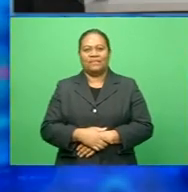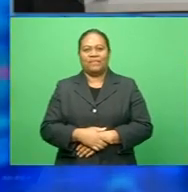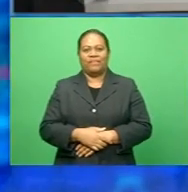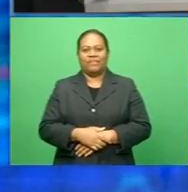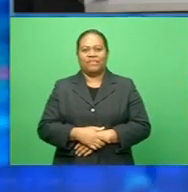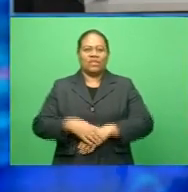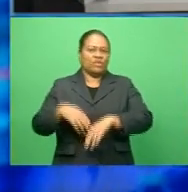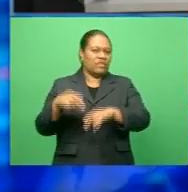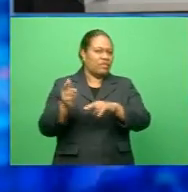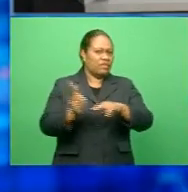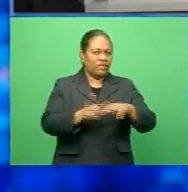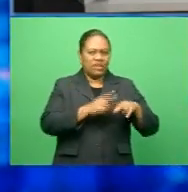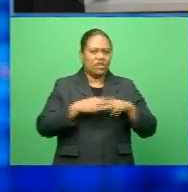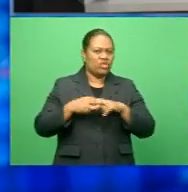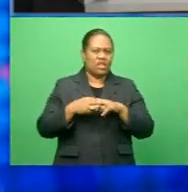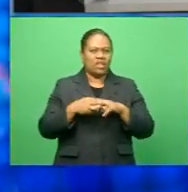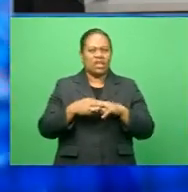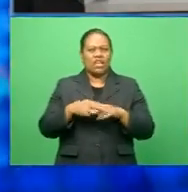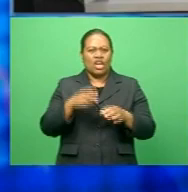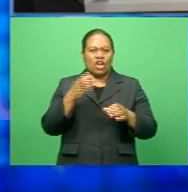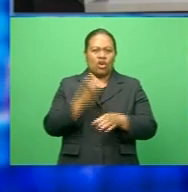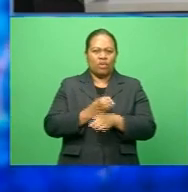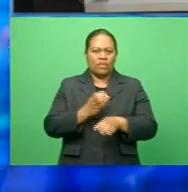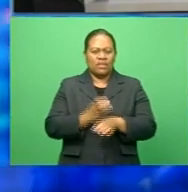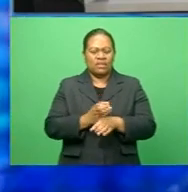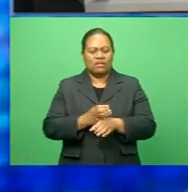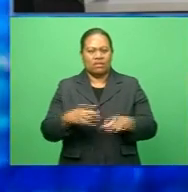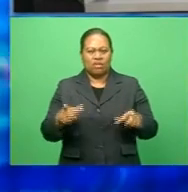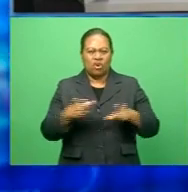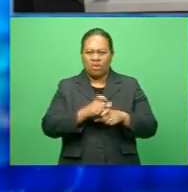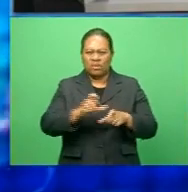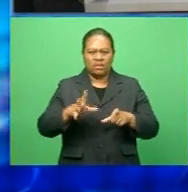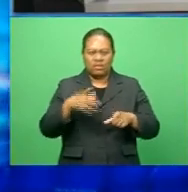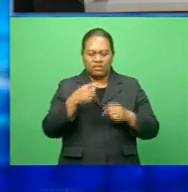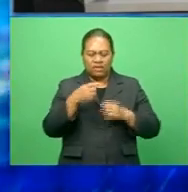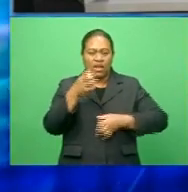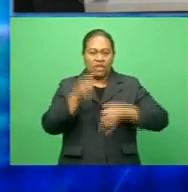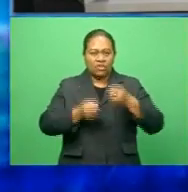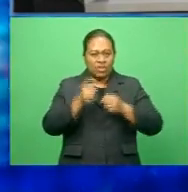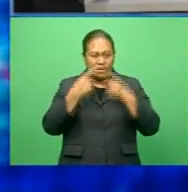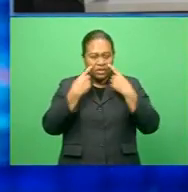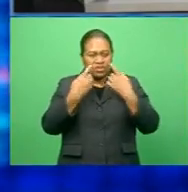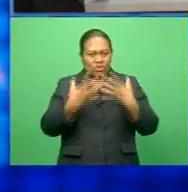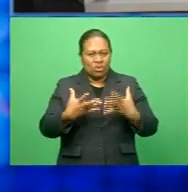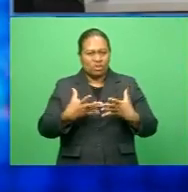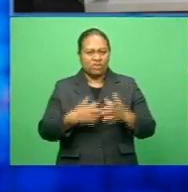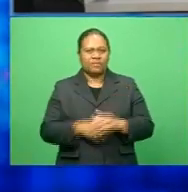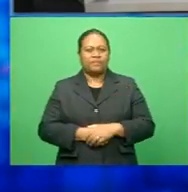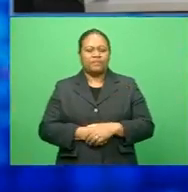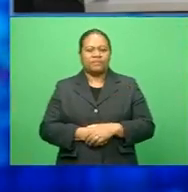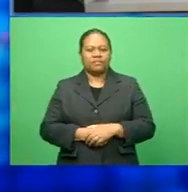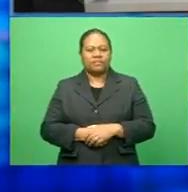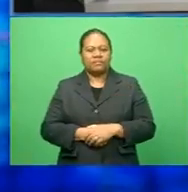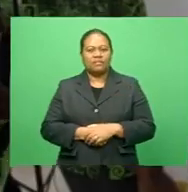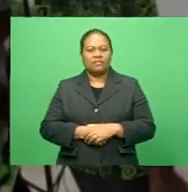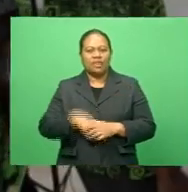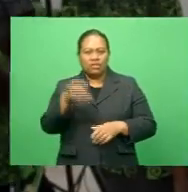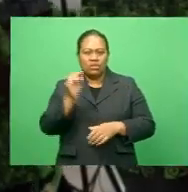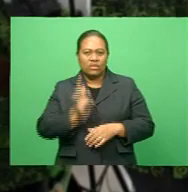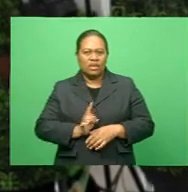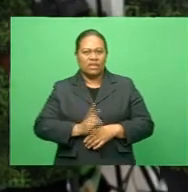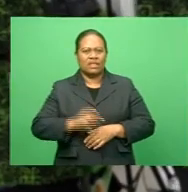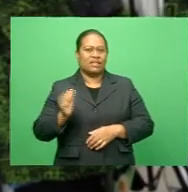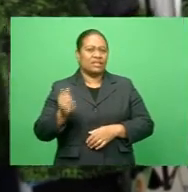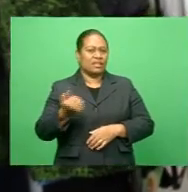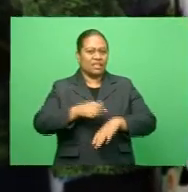The Fiji Cooperative Dairy Company Limited has recorded positive results, says Chair Simon Cole. Speaking after its